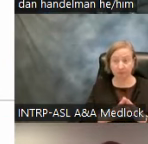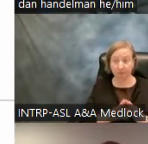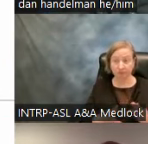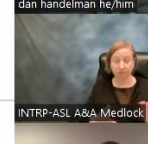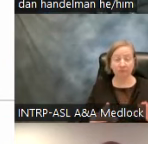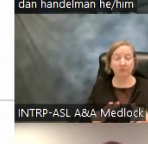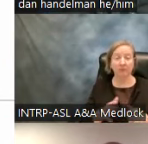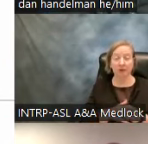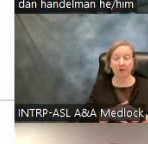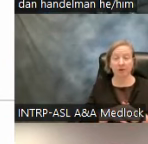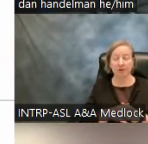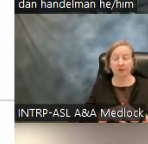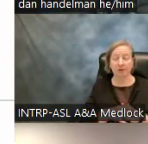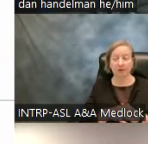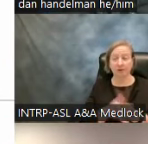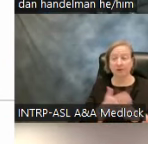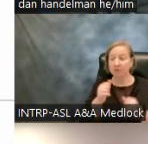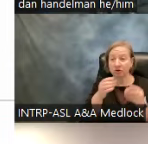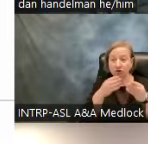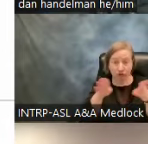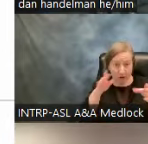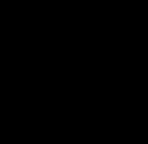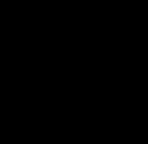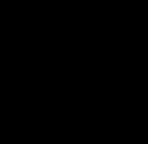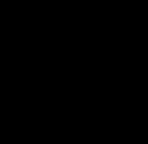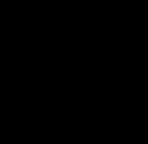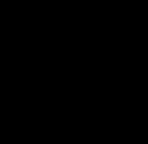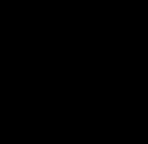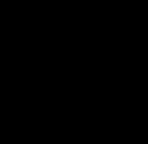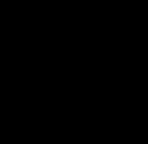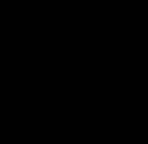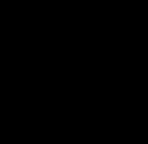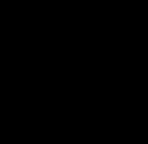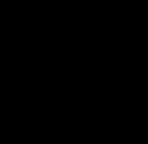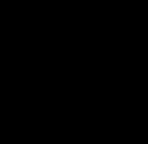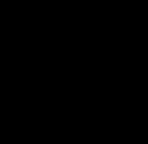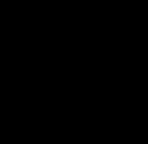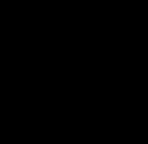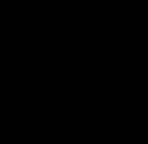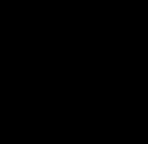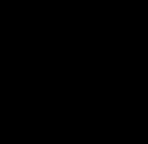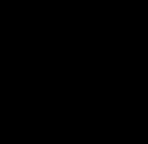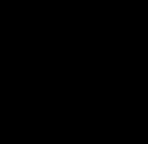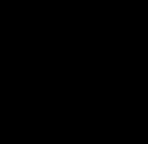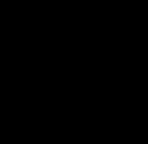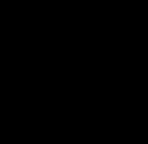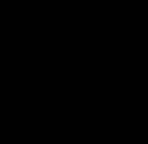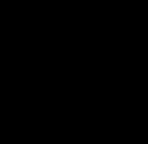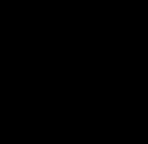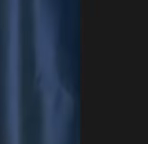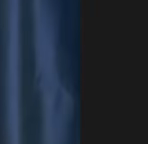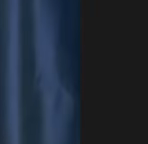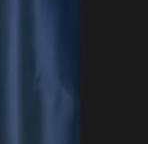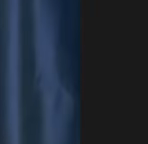Is there a general agreement to changing from what it was to the proposed